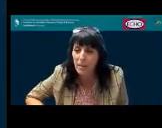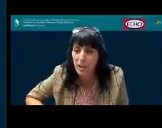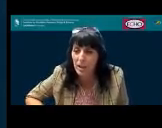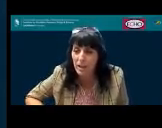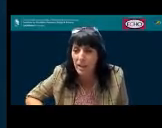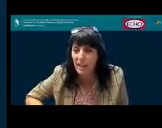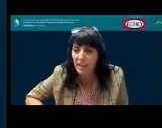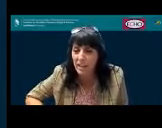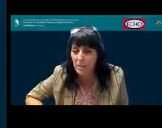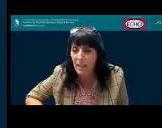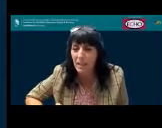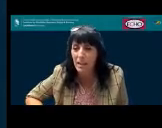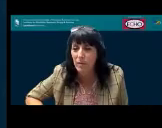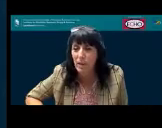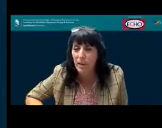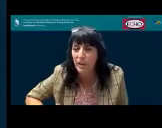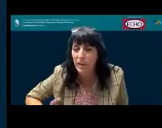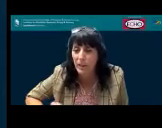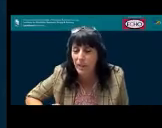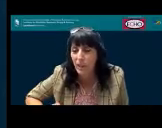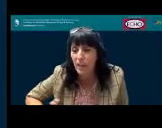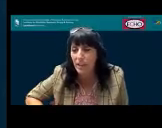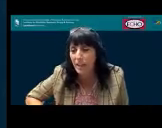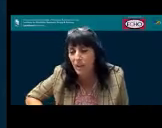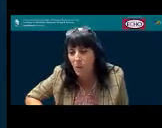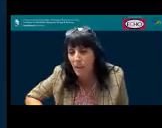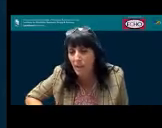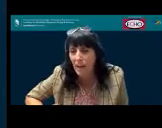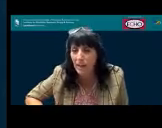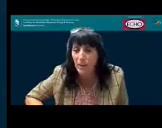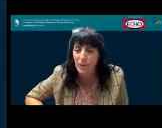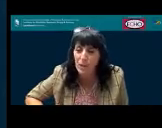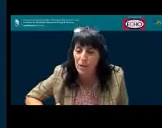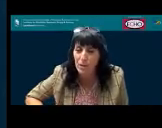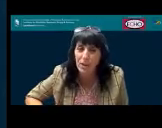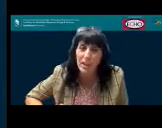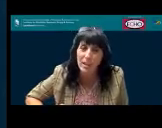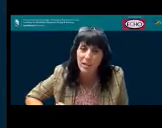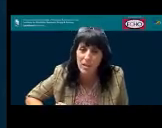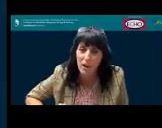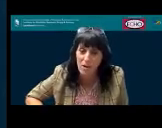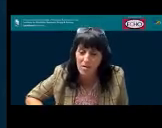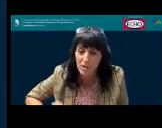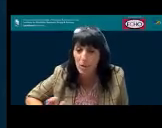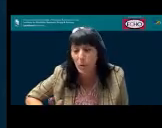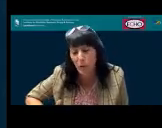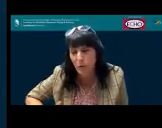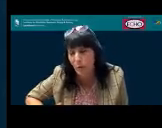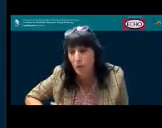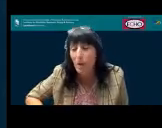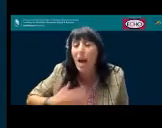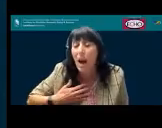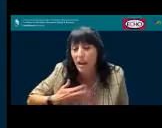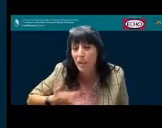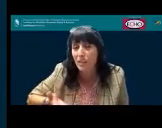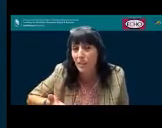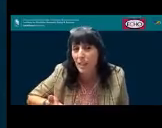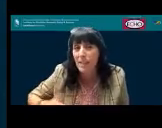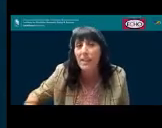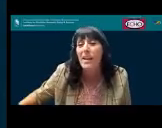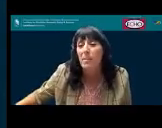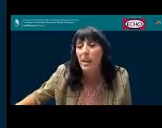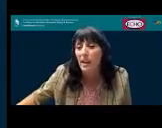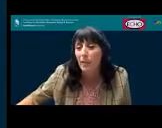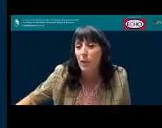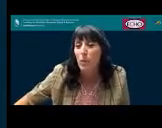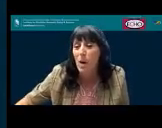closed captioning and the debate of whether you're young and you want that, or you're old and you don't, or you do. I don't love